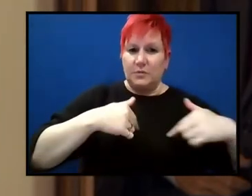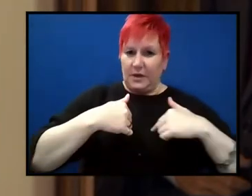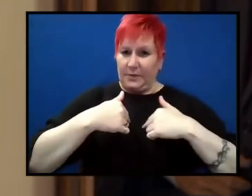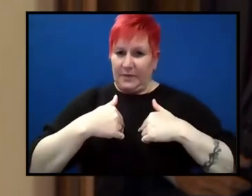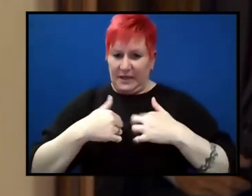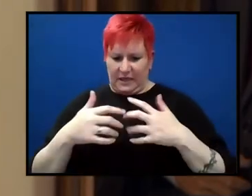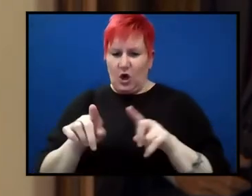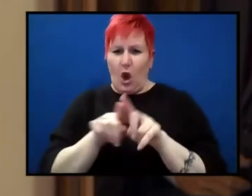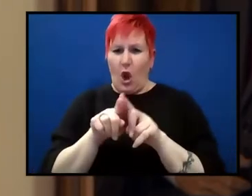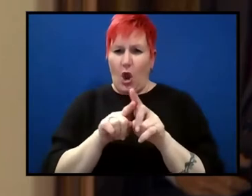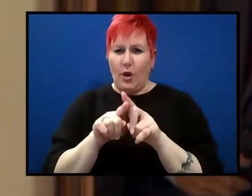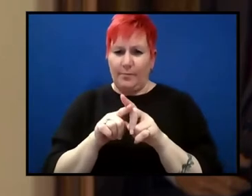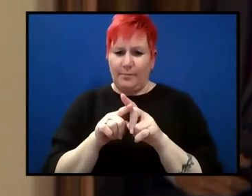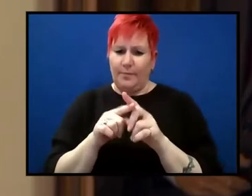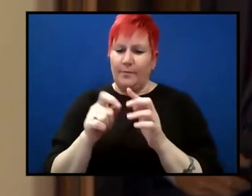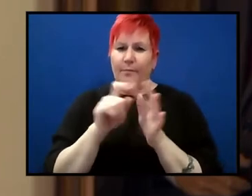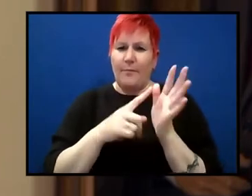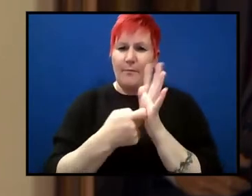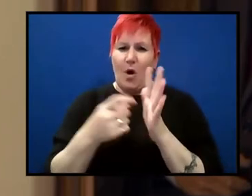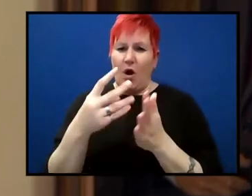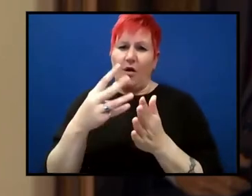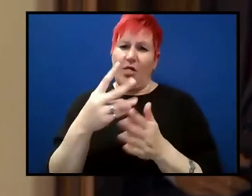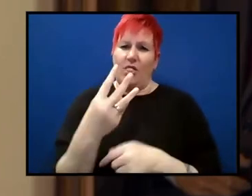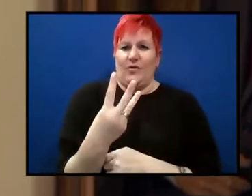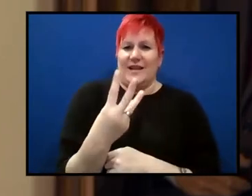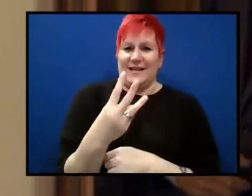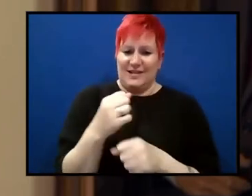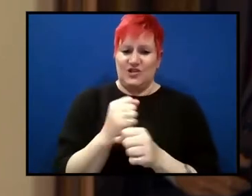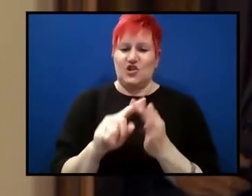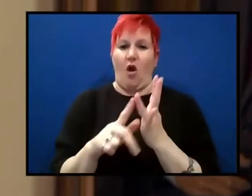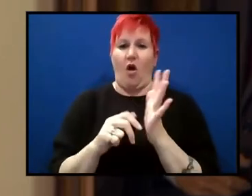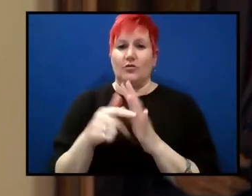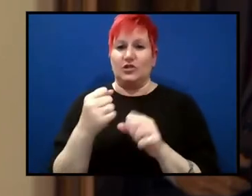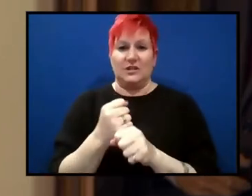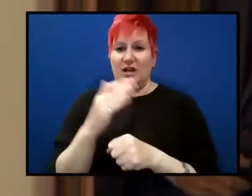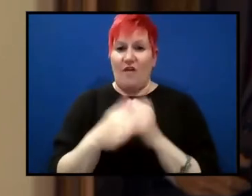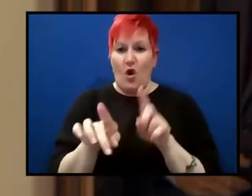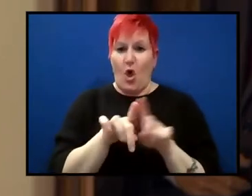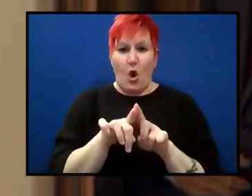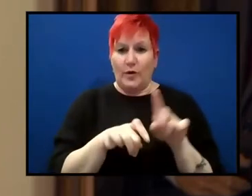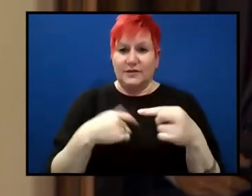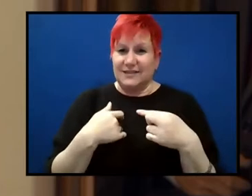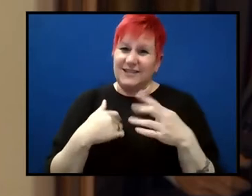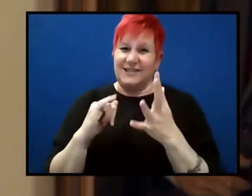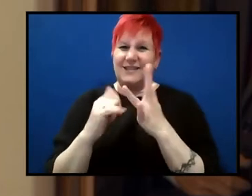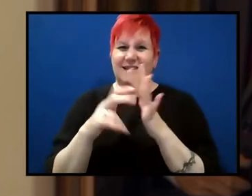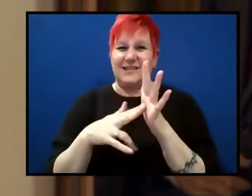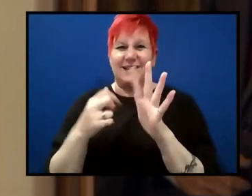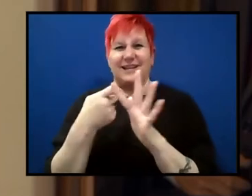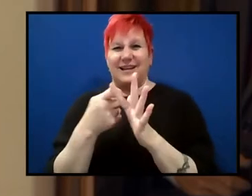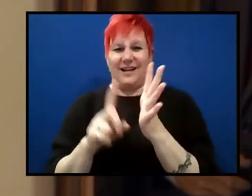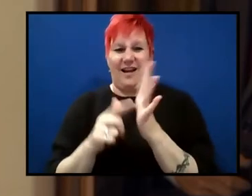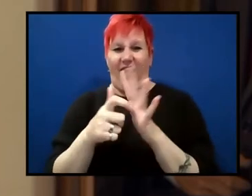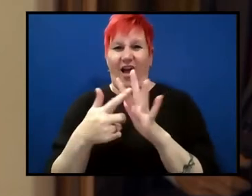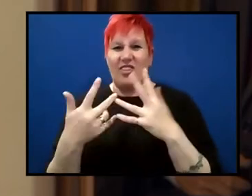Uh, it was all geosync lines. Um, so it was only towards the end of the course in, um,